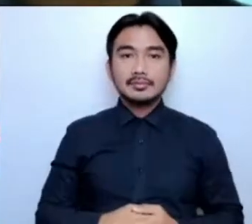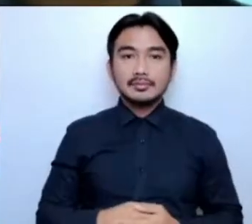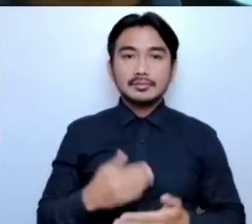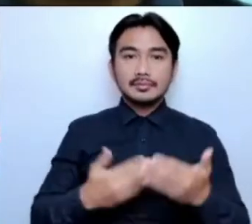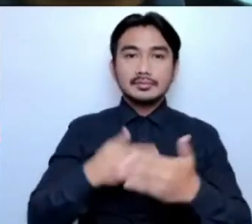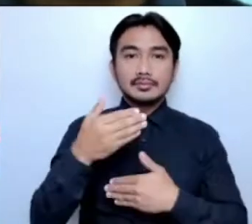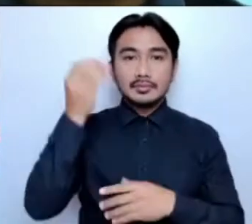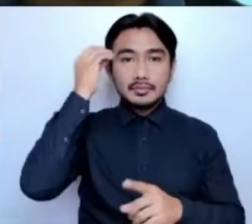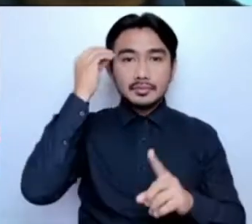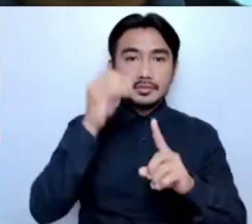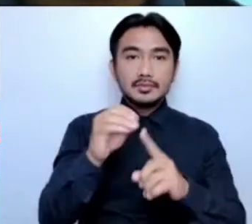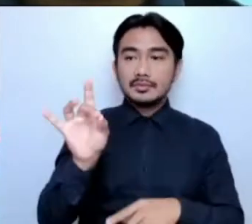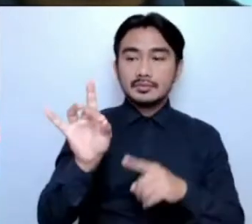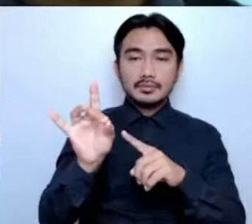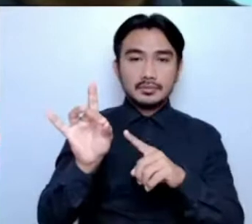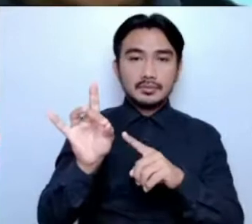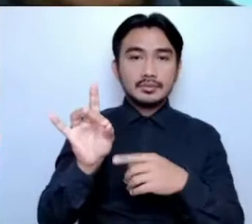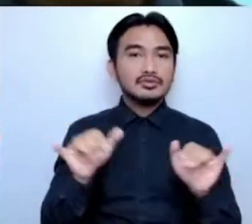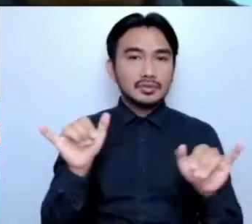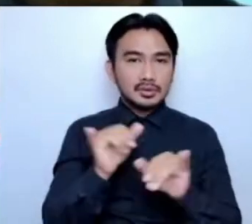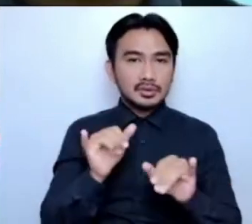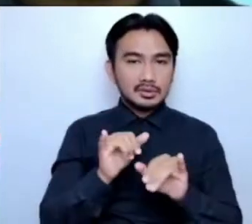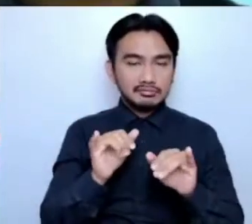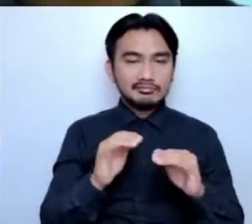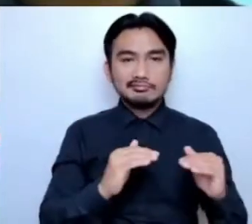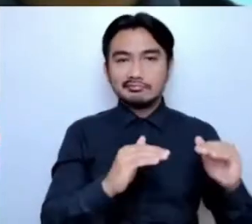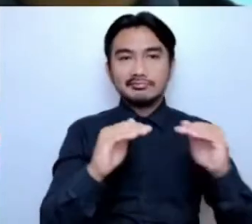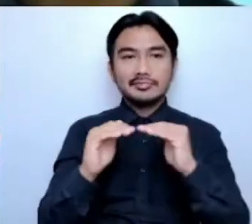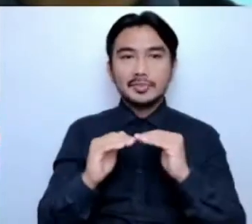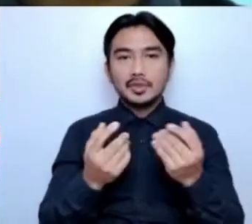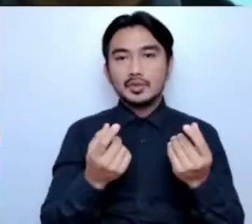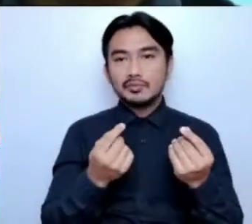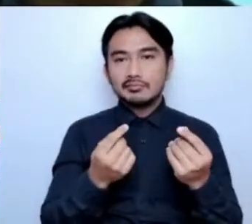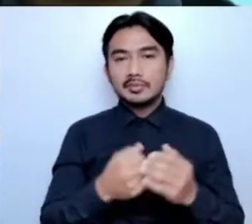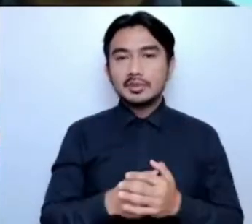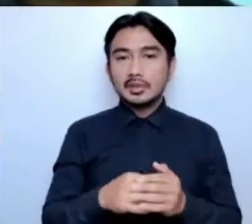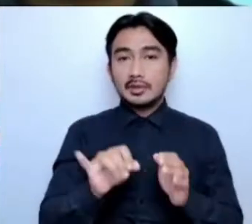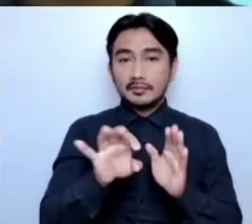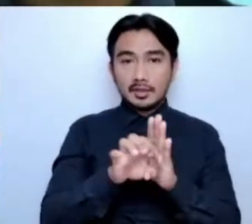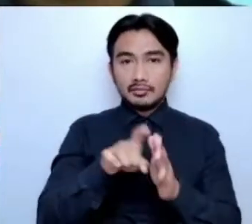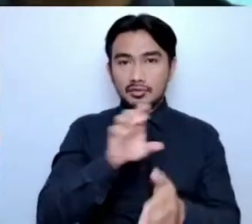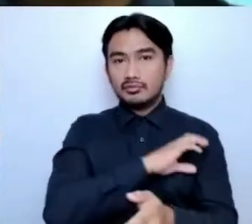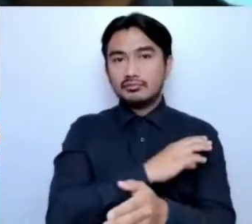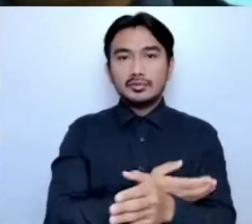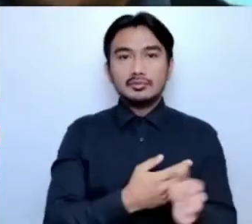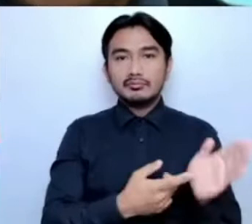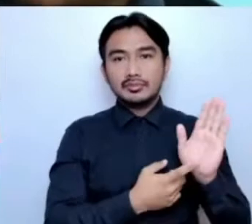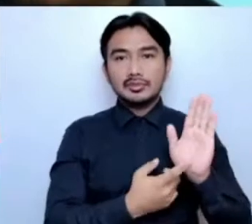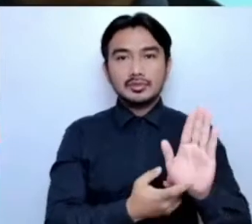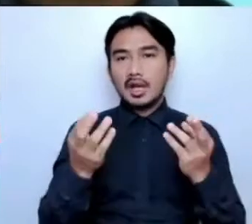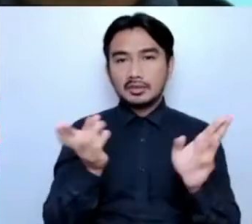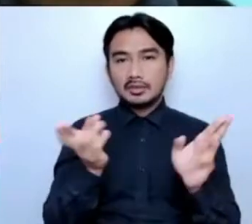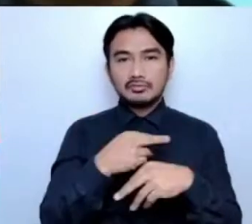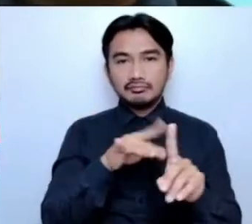also follows the same format. If you are confident to display it through classroom observation, you may do